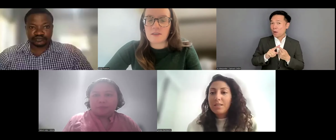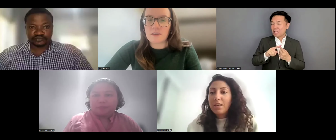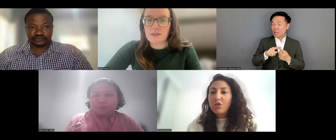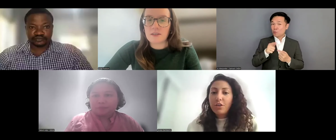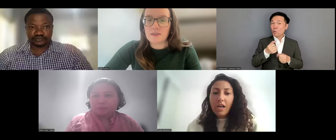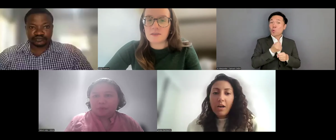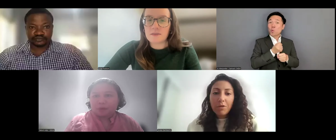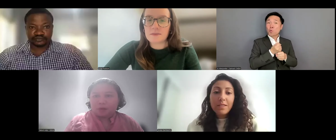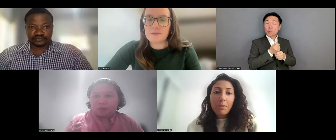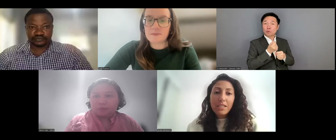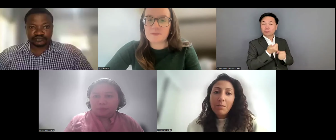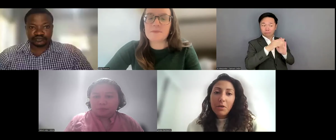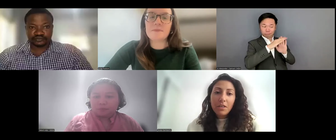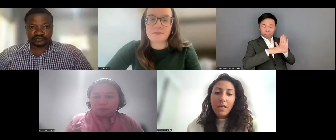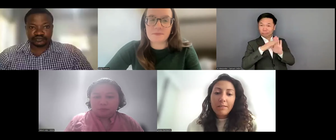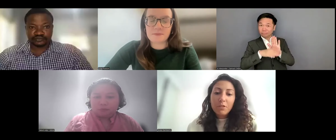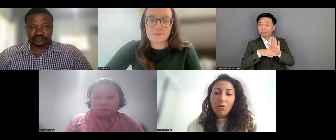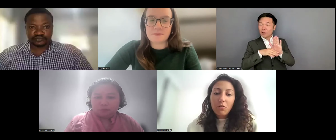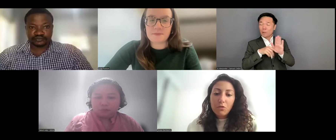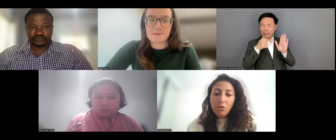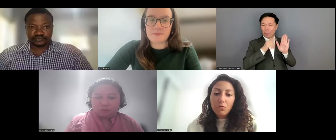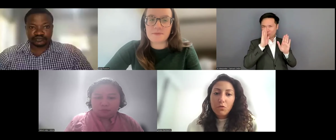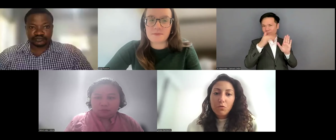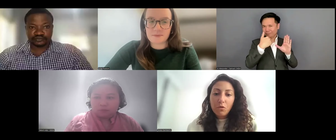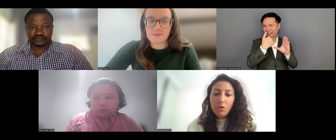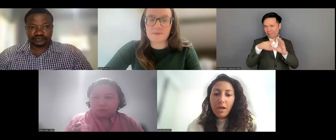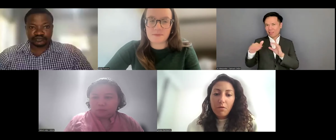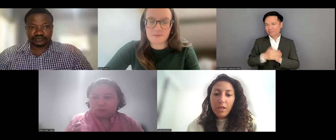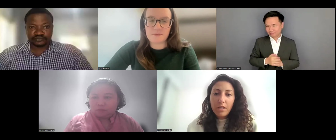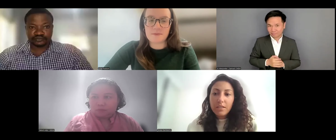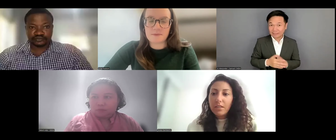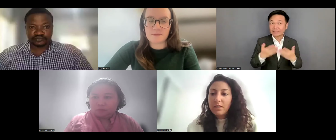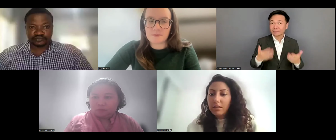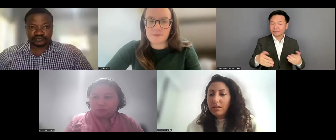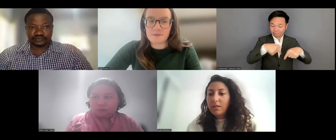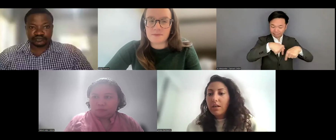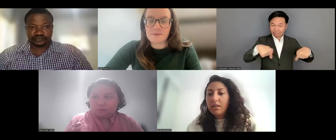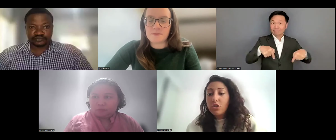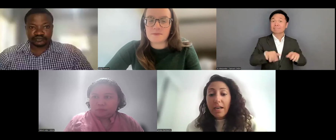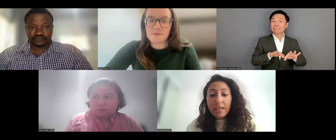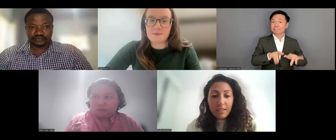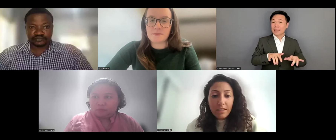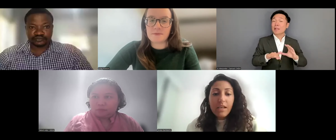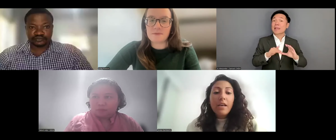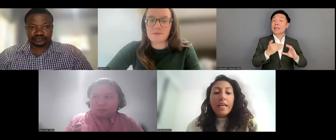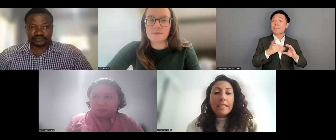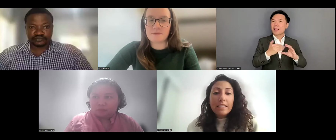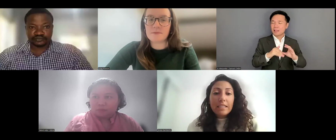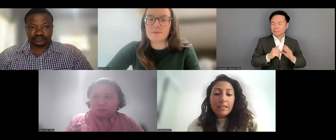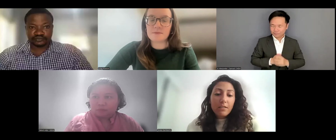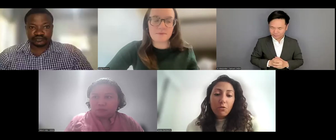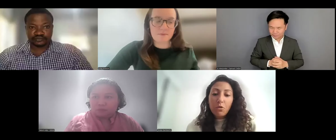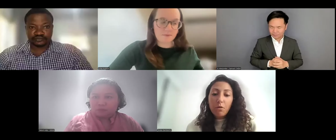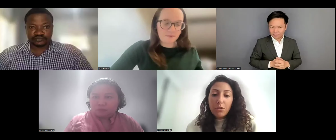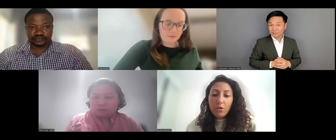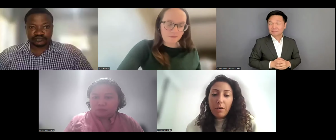practices, and I shared our summit email. I will also do so now in the chat. Indeed,